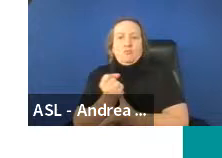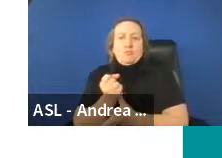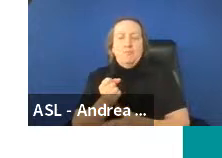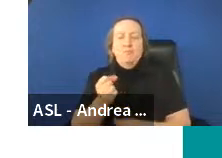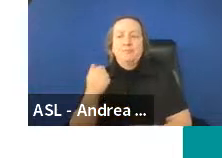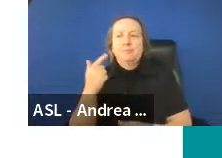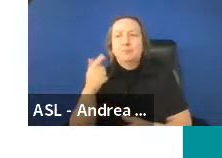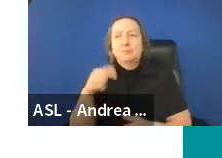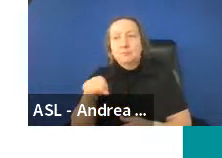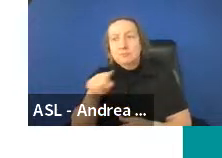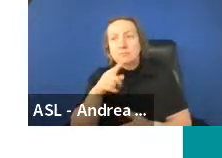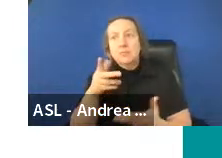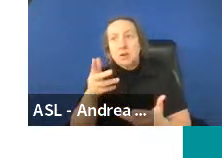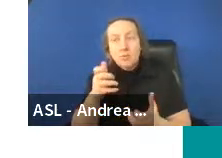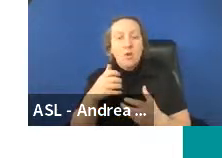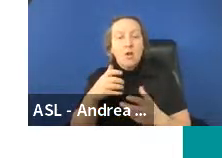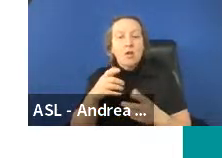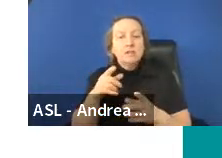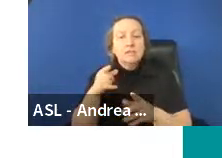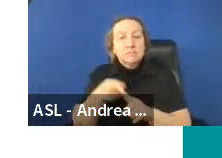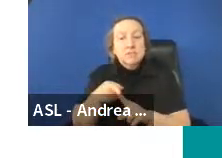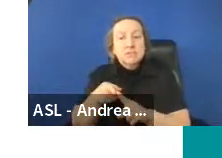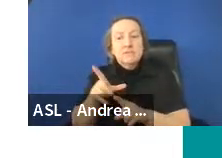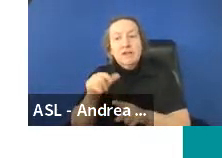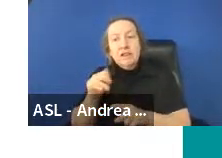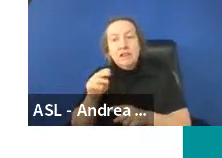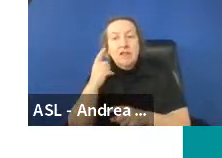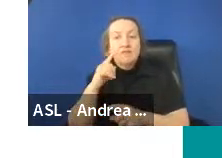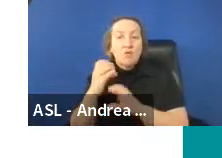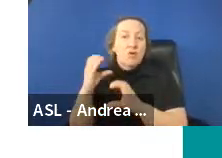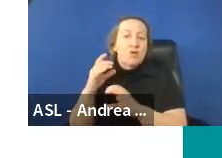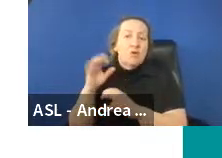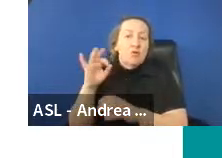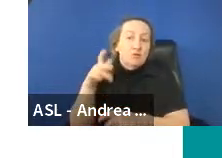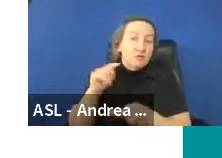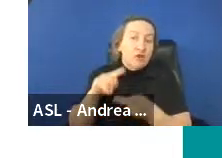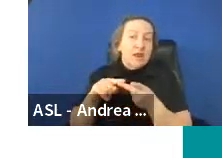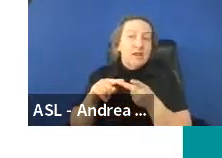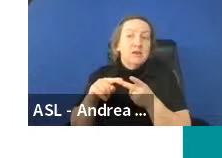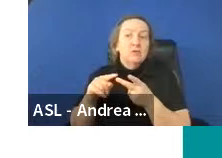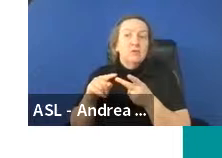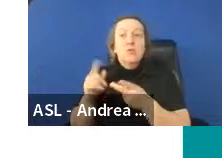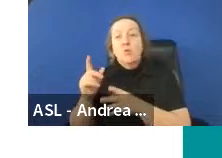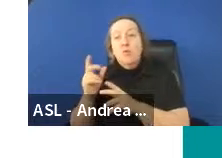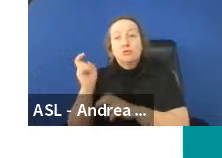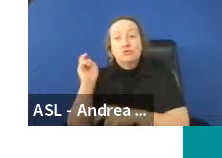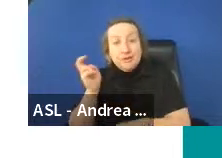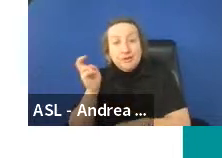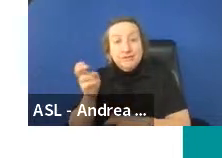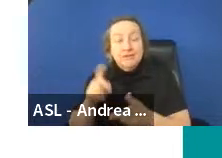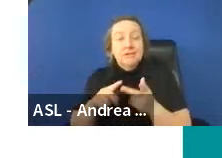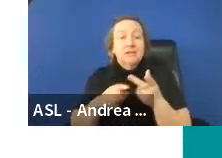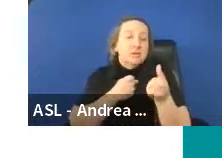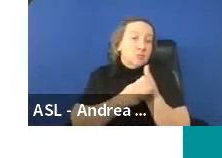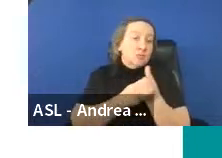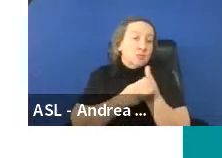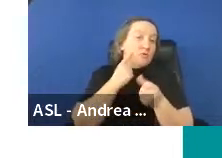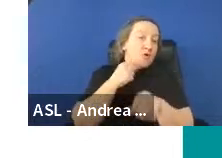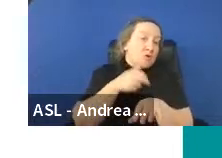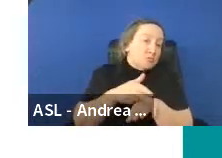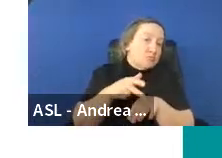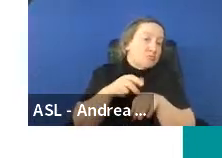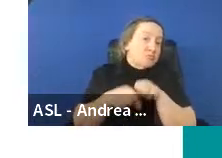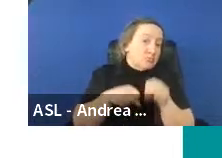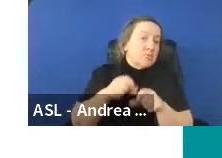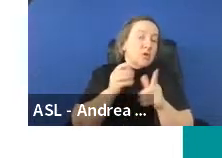to dedicate lanes for freight or for transit, and then support for active transportation through